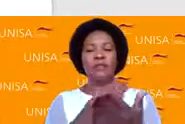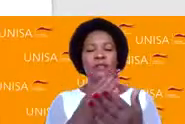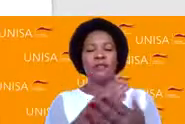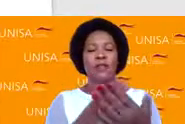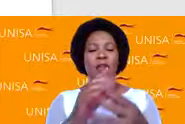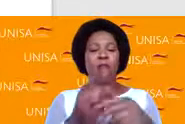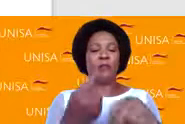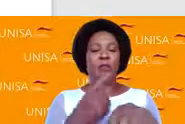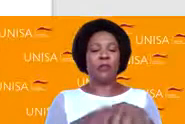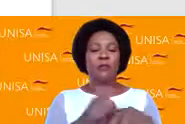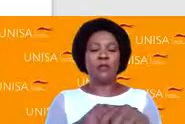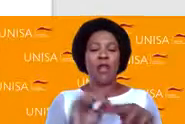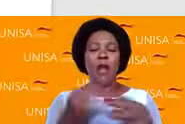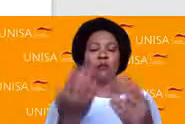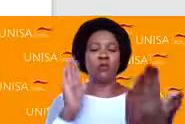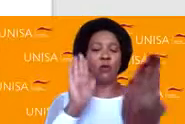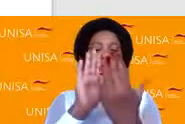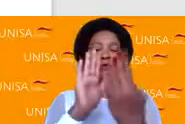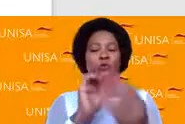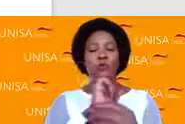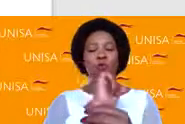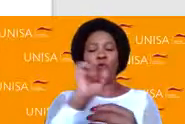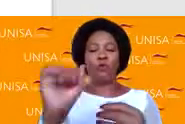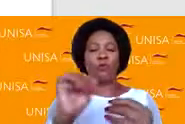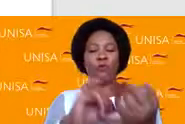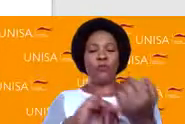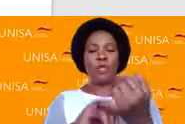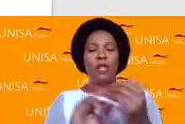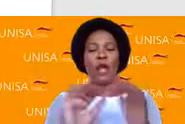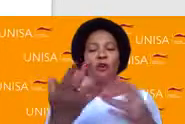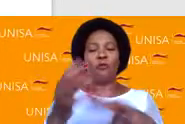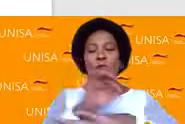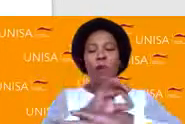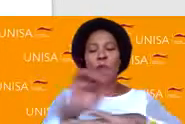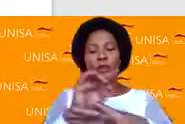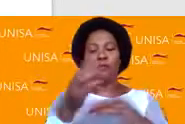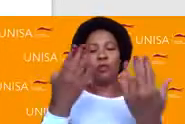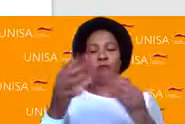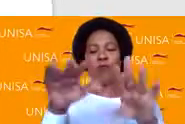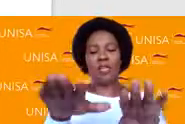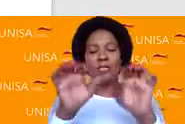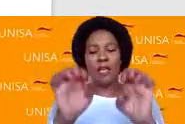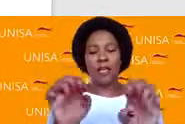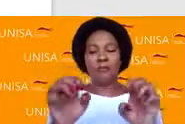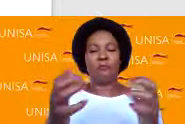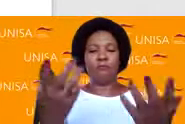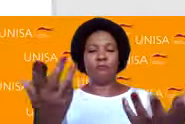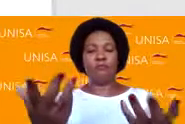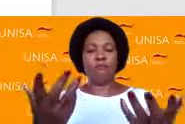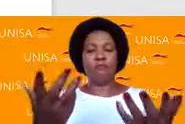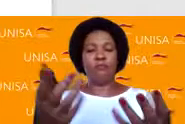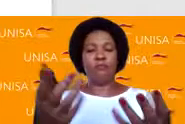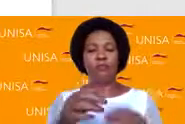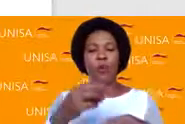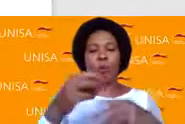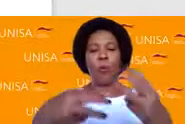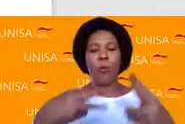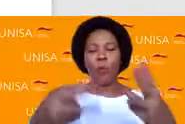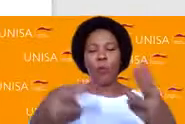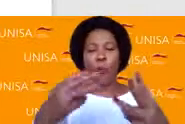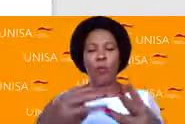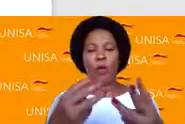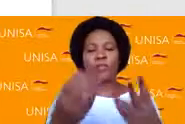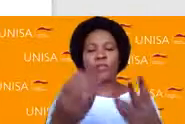to approach the course, how to plan to study for the exams, even what study units to learn for